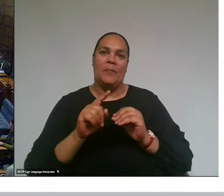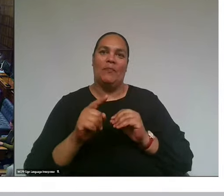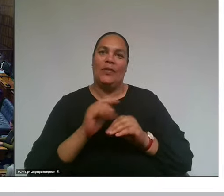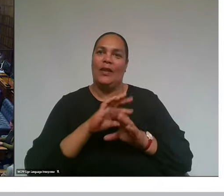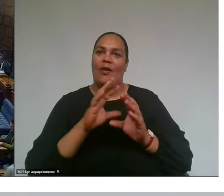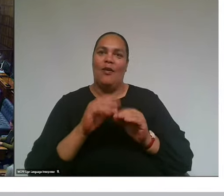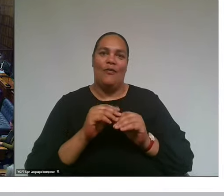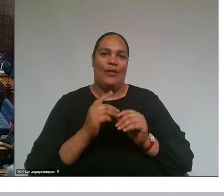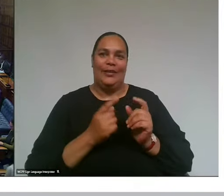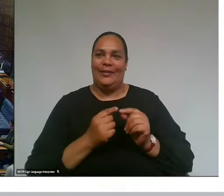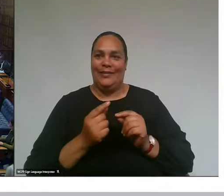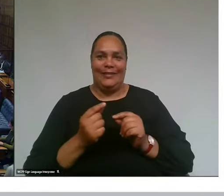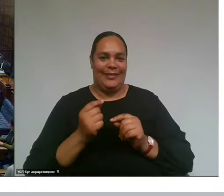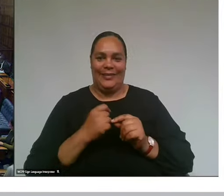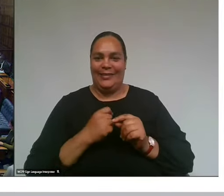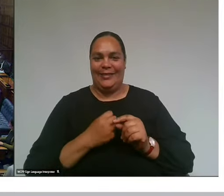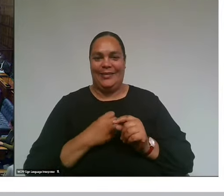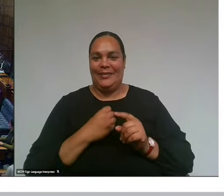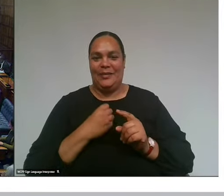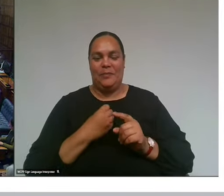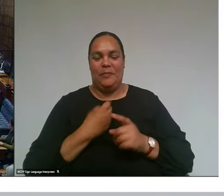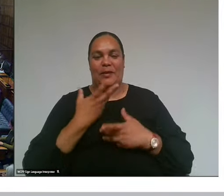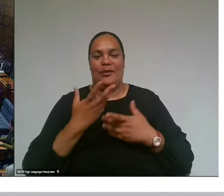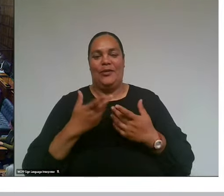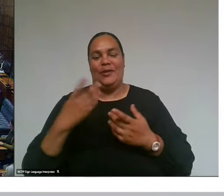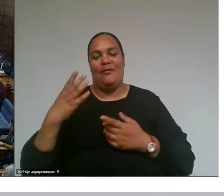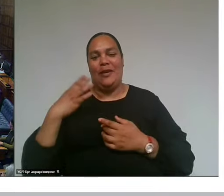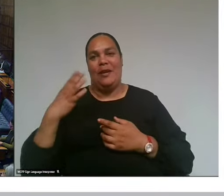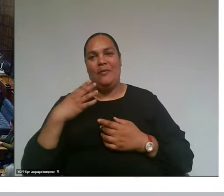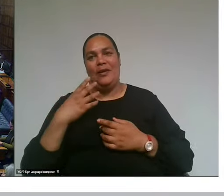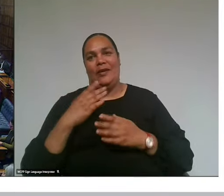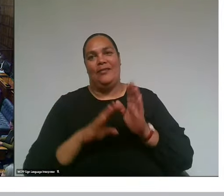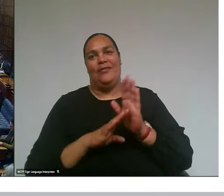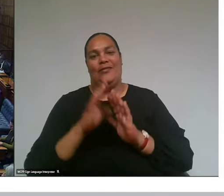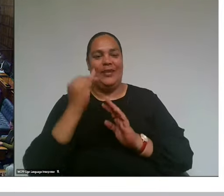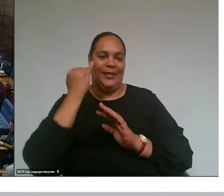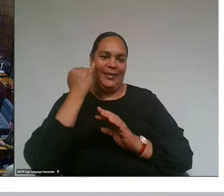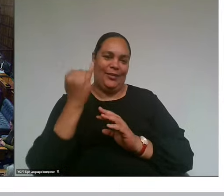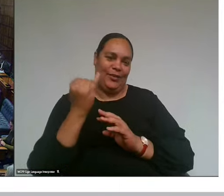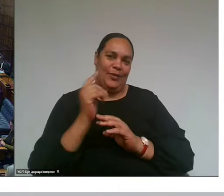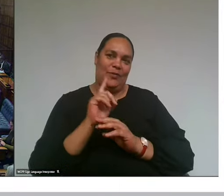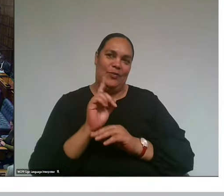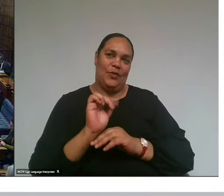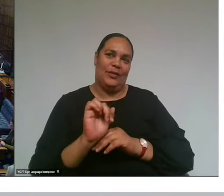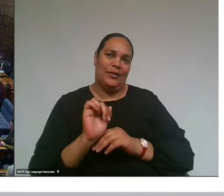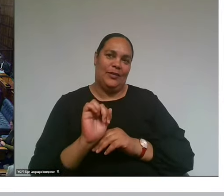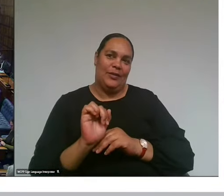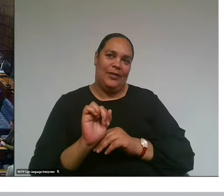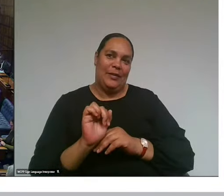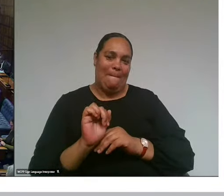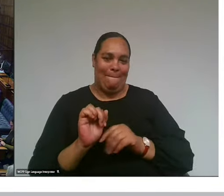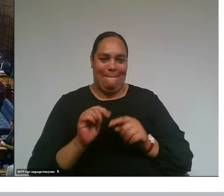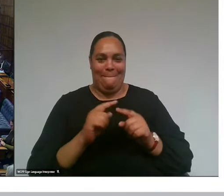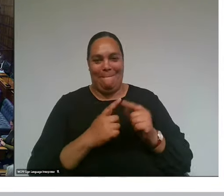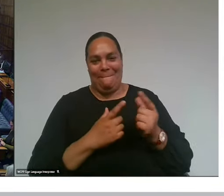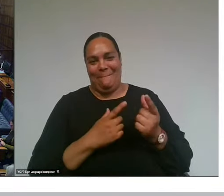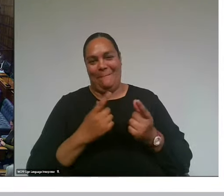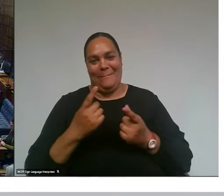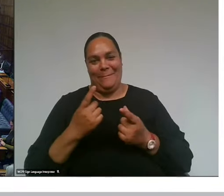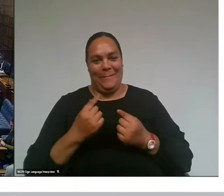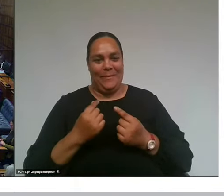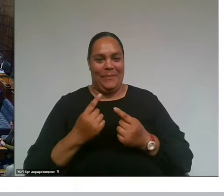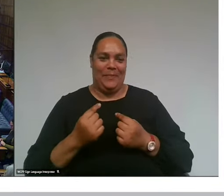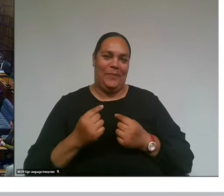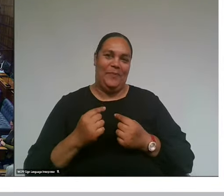overarching the expression of interest is part of a capital raising initiative that uh the Free Port is doing